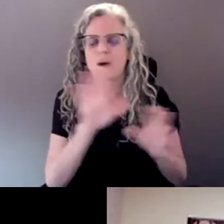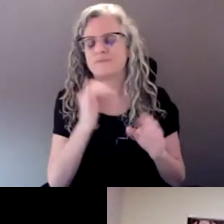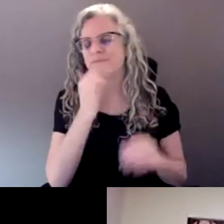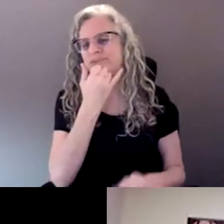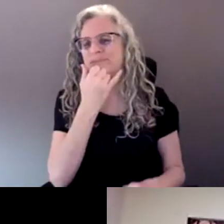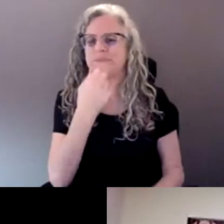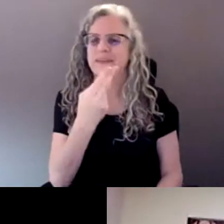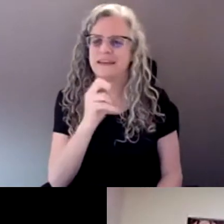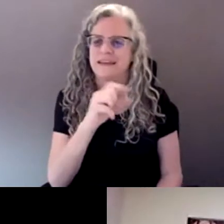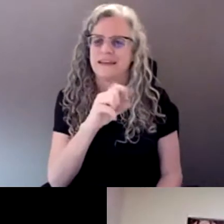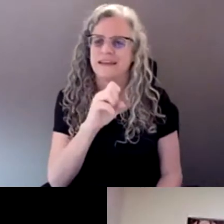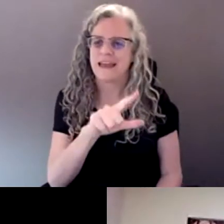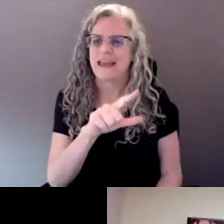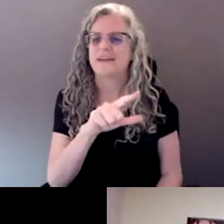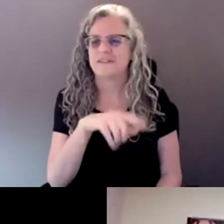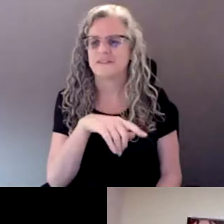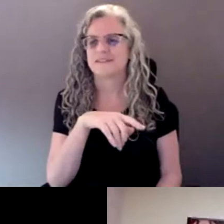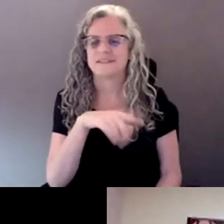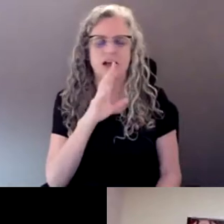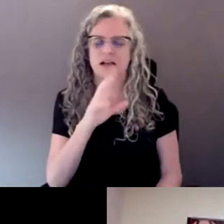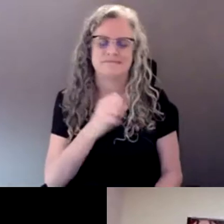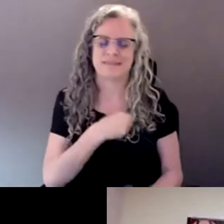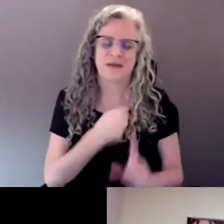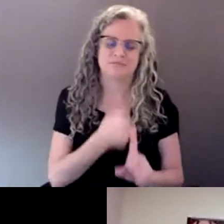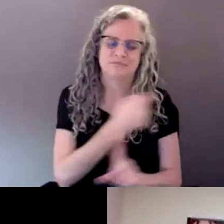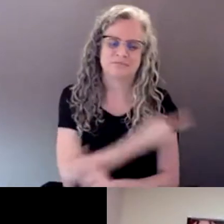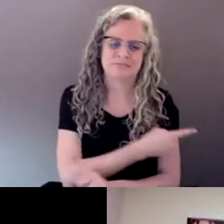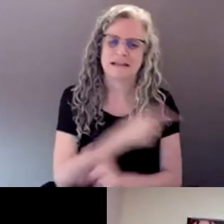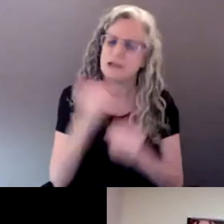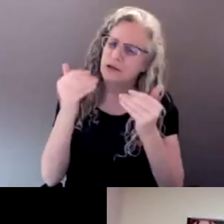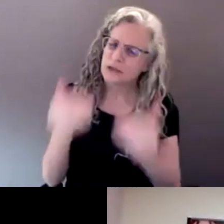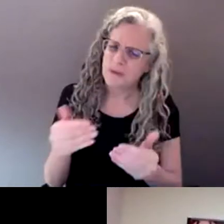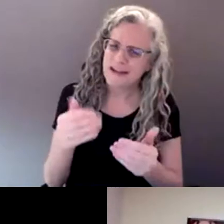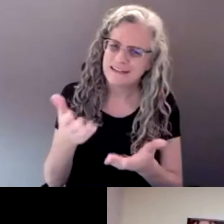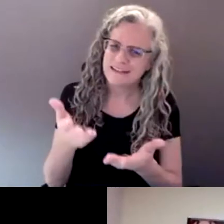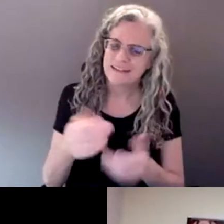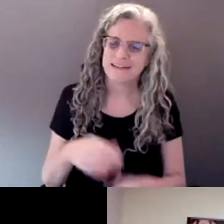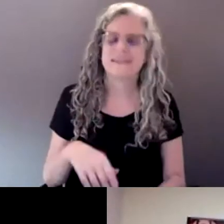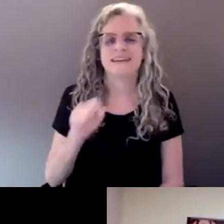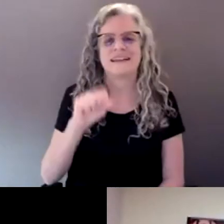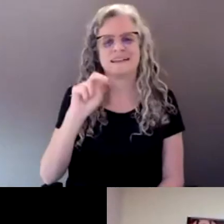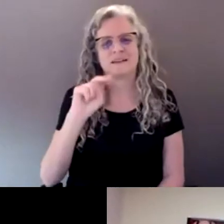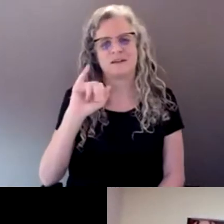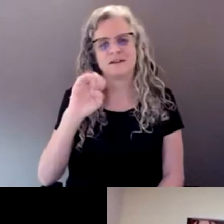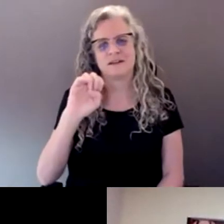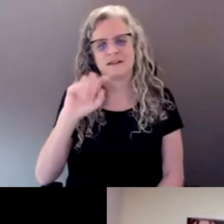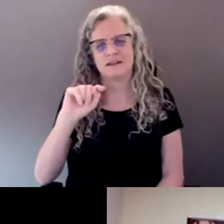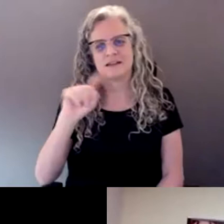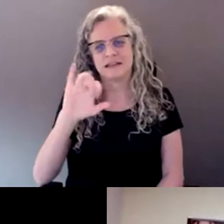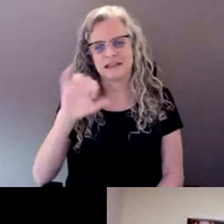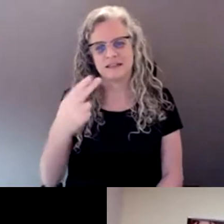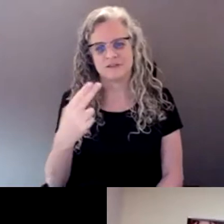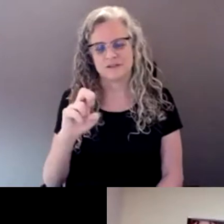and Fichte's anti-Judaism. So never mind, but go ahead and quote Nietzsche. Nietzsche pointed to a very important phenomenon, which